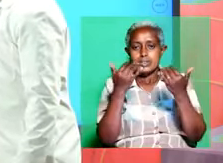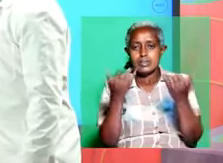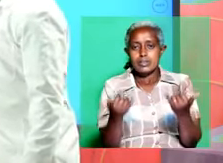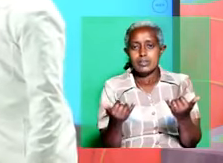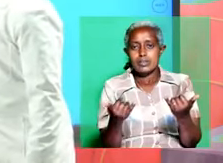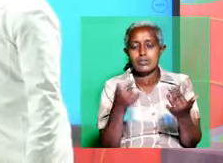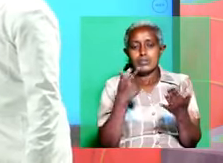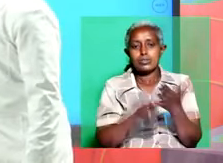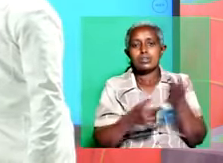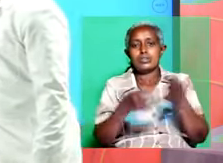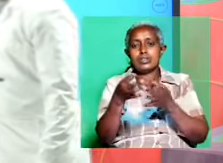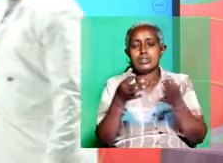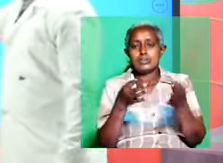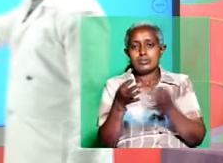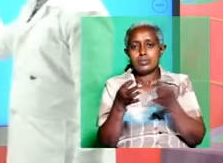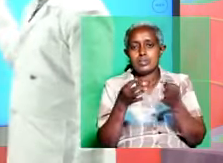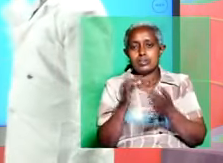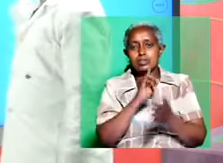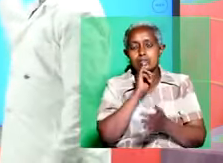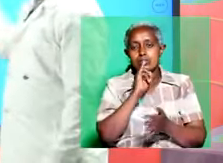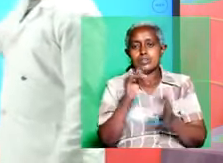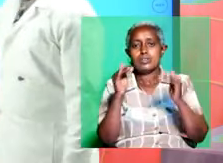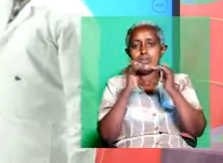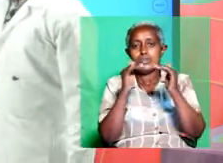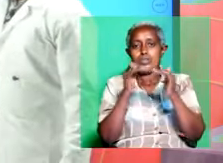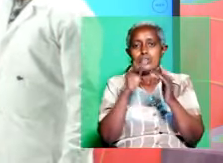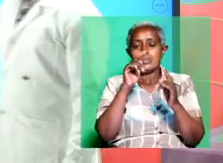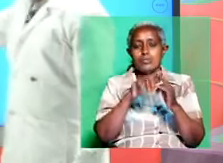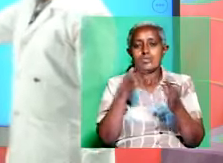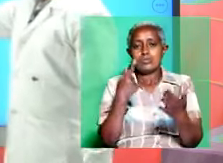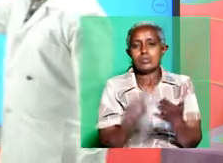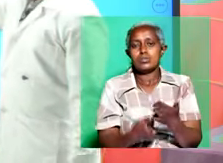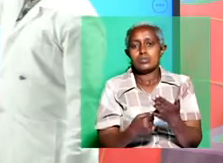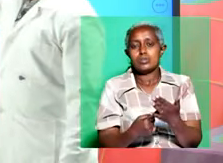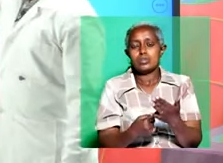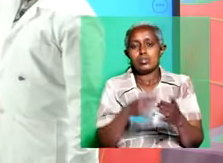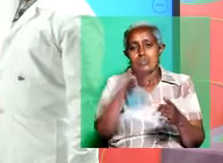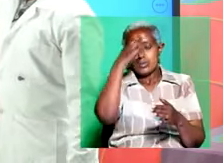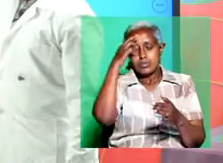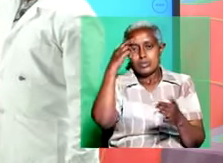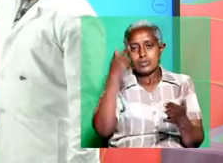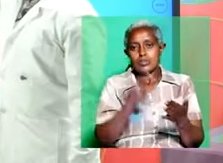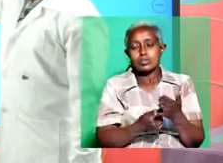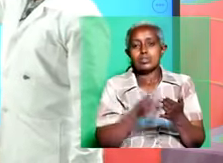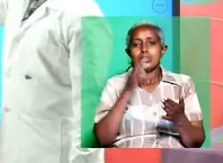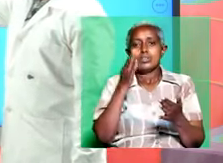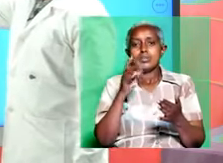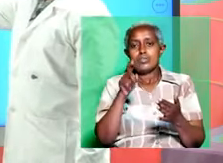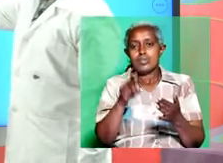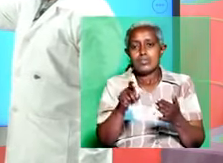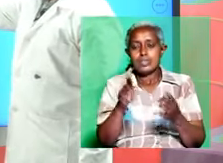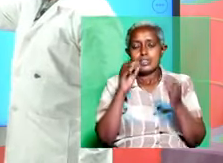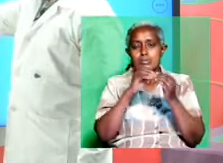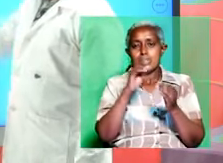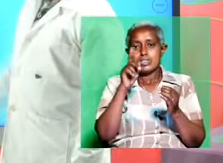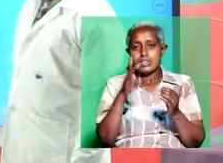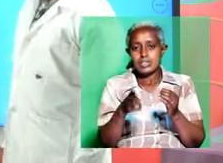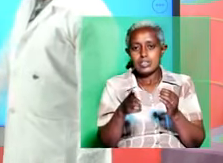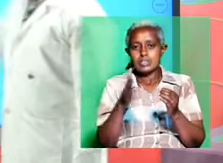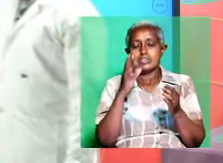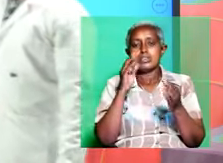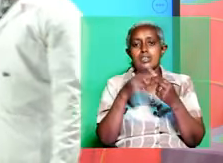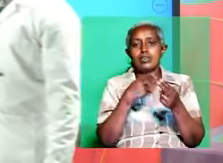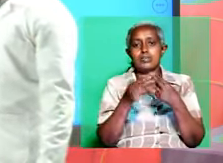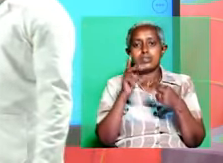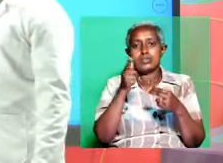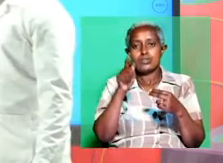now this expression is equivalent to this one, because here f of x plus h times g of